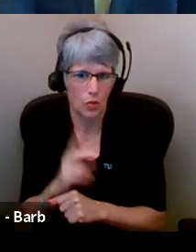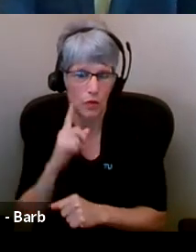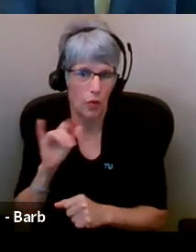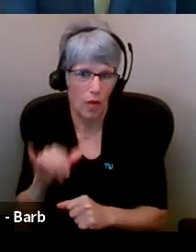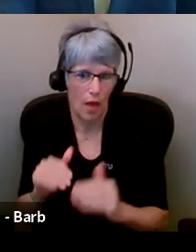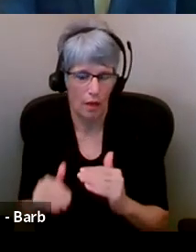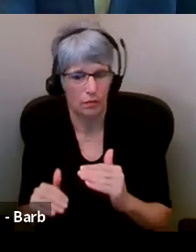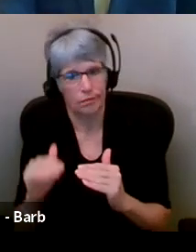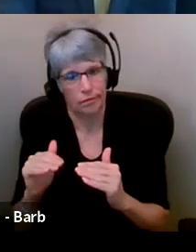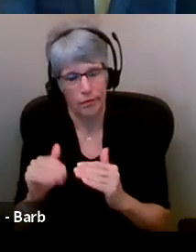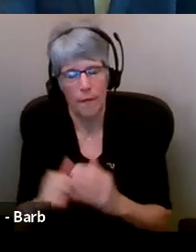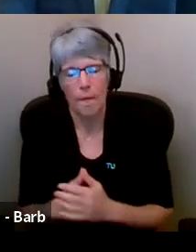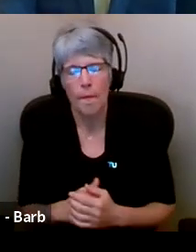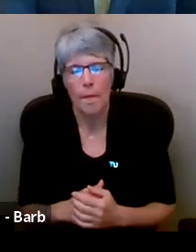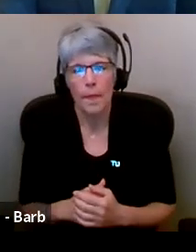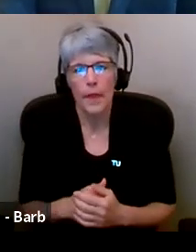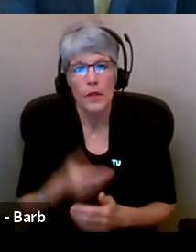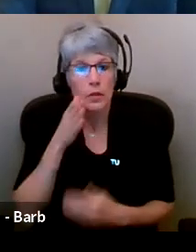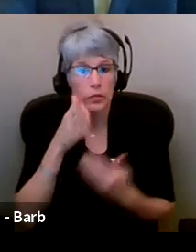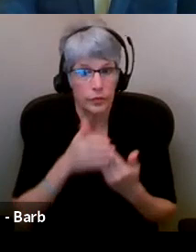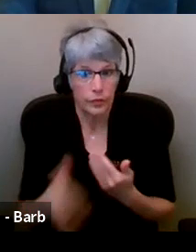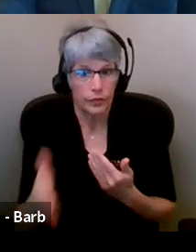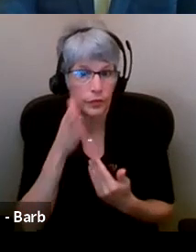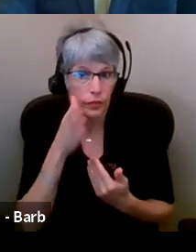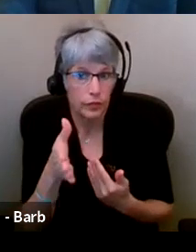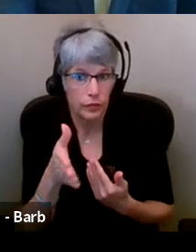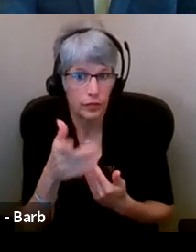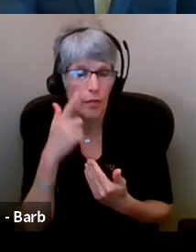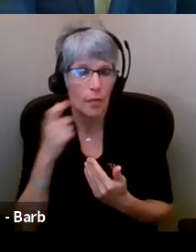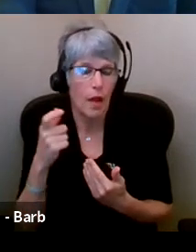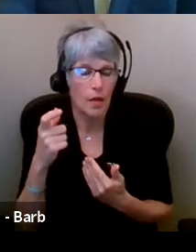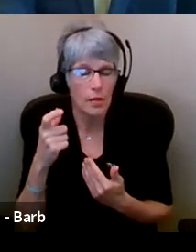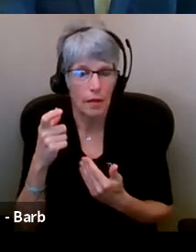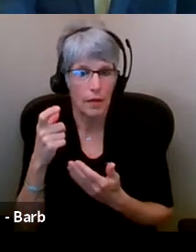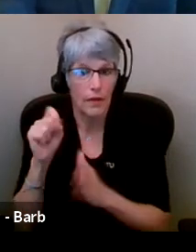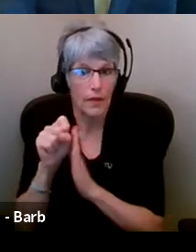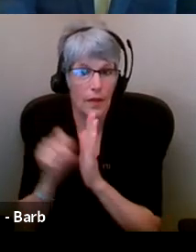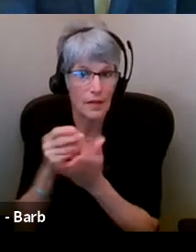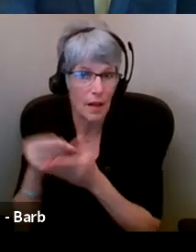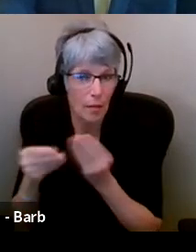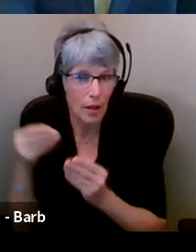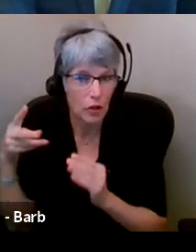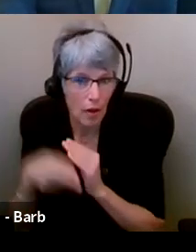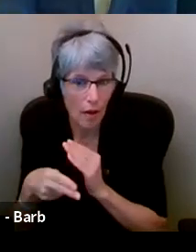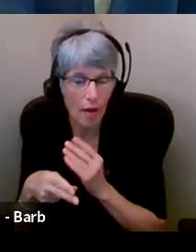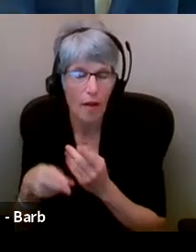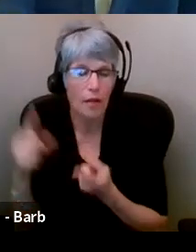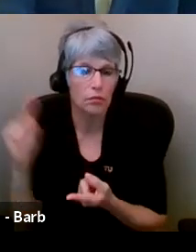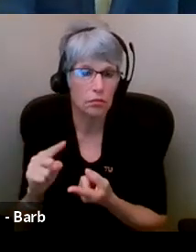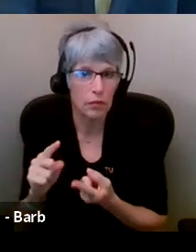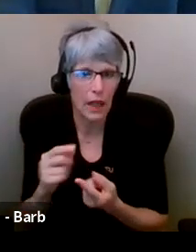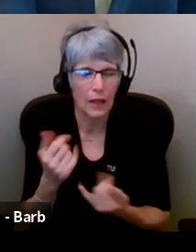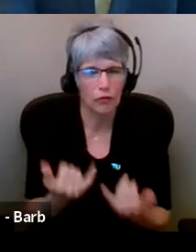being applied. So going forward, because of the cuts in the state budget and the uncertainty right now in terms